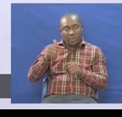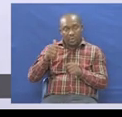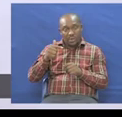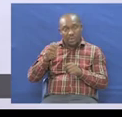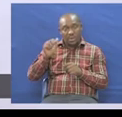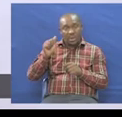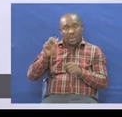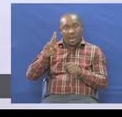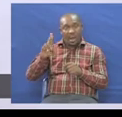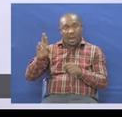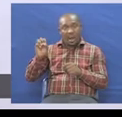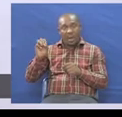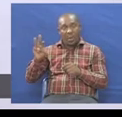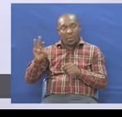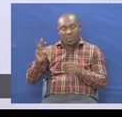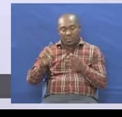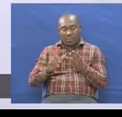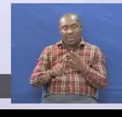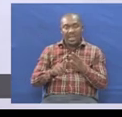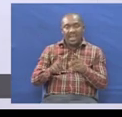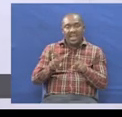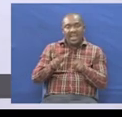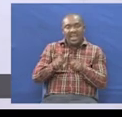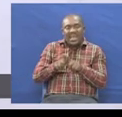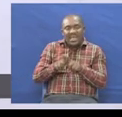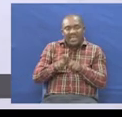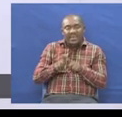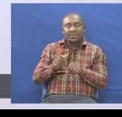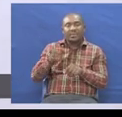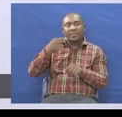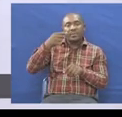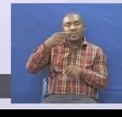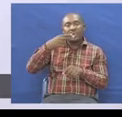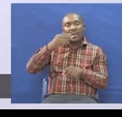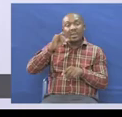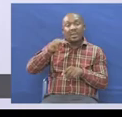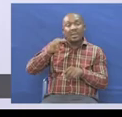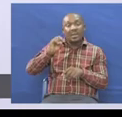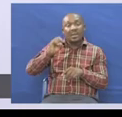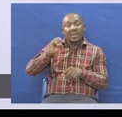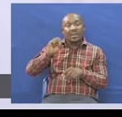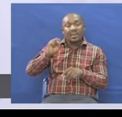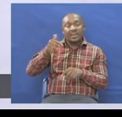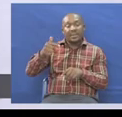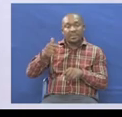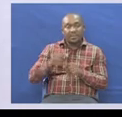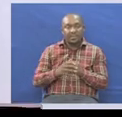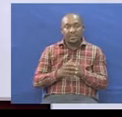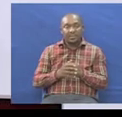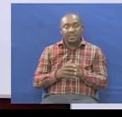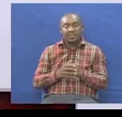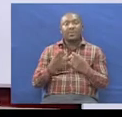And we have the thinnest arrow there. Okay, we have 3 arrows on the clock face